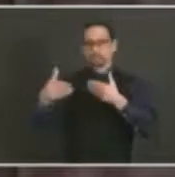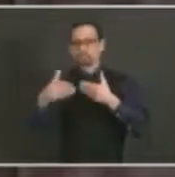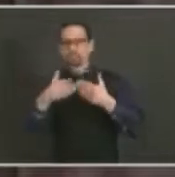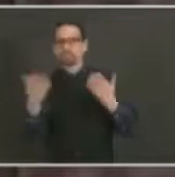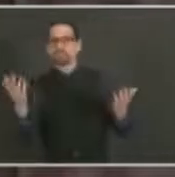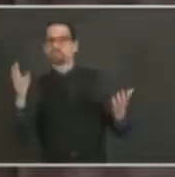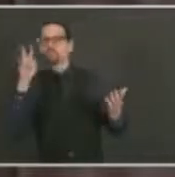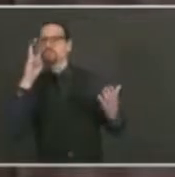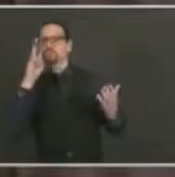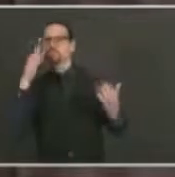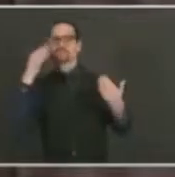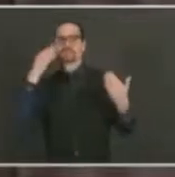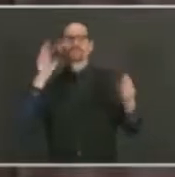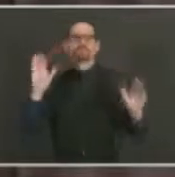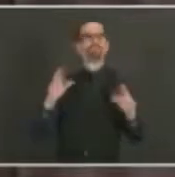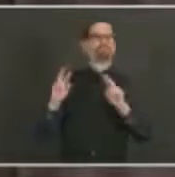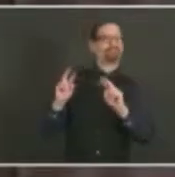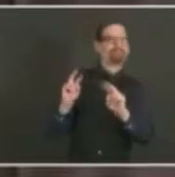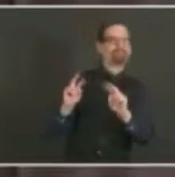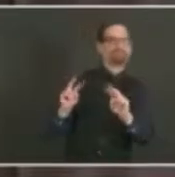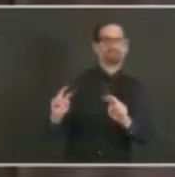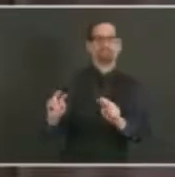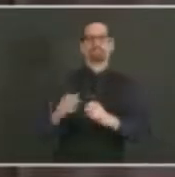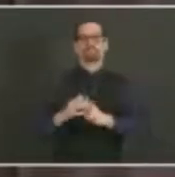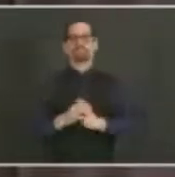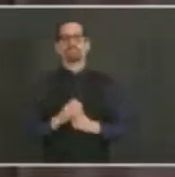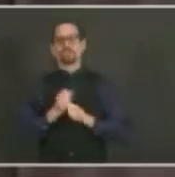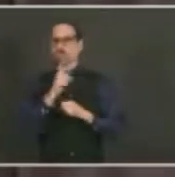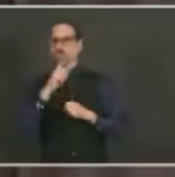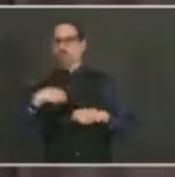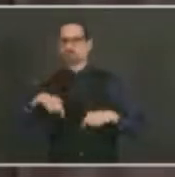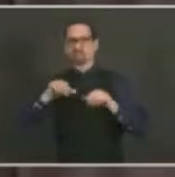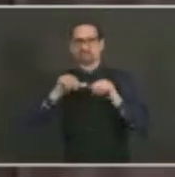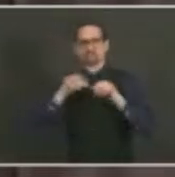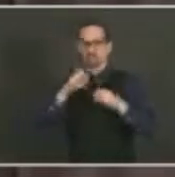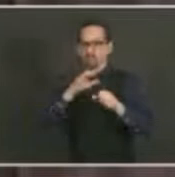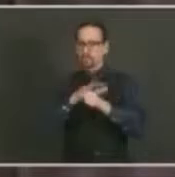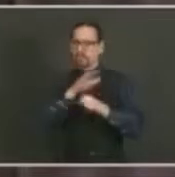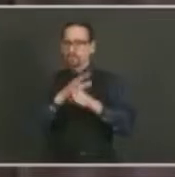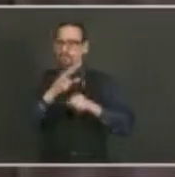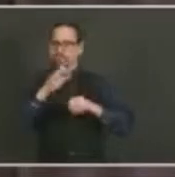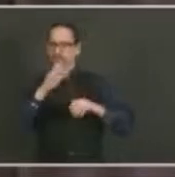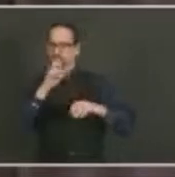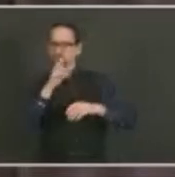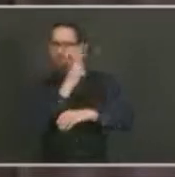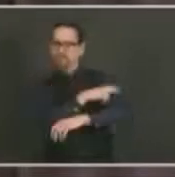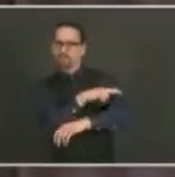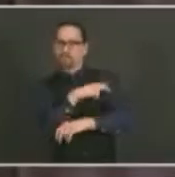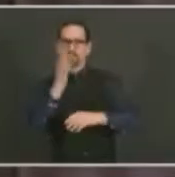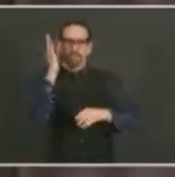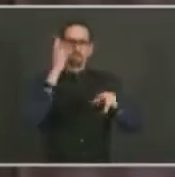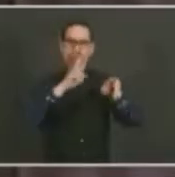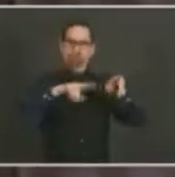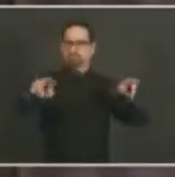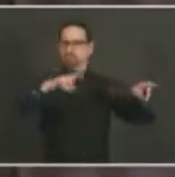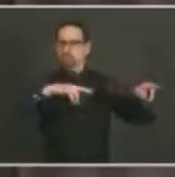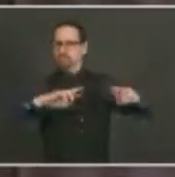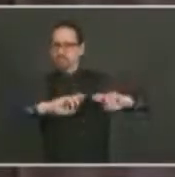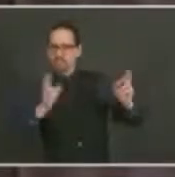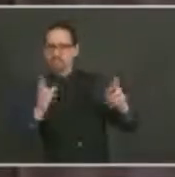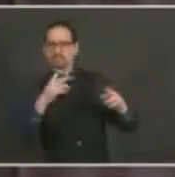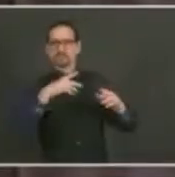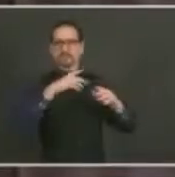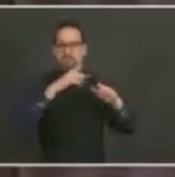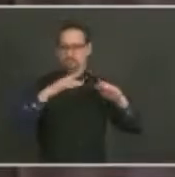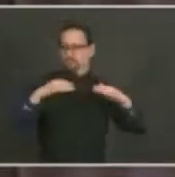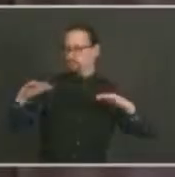out while providing for the business support that Secretary Pryor discussed earlier.